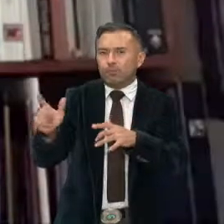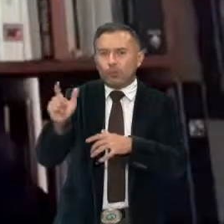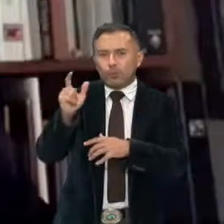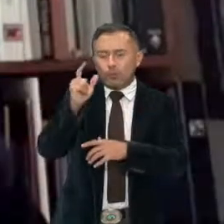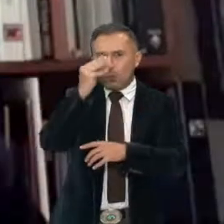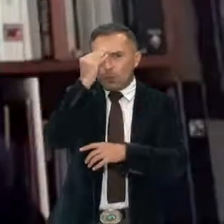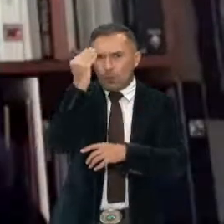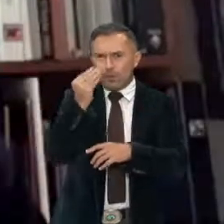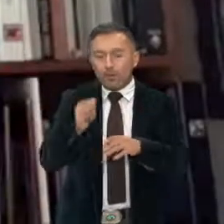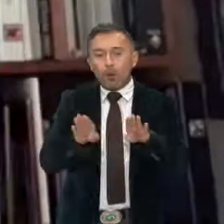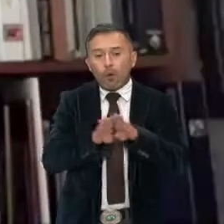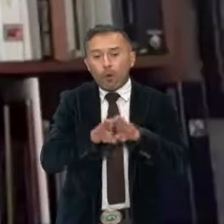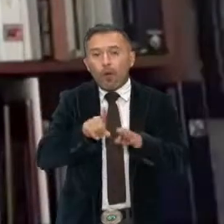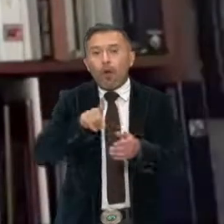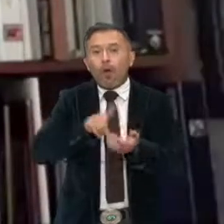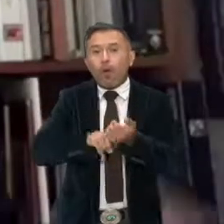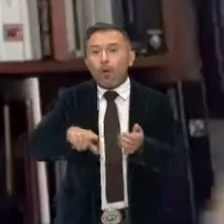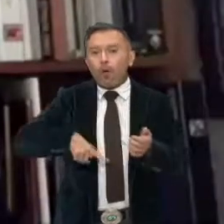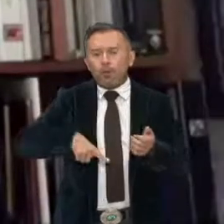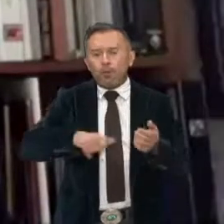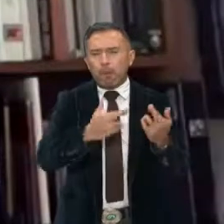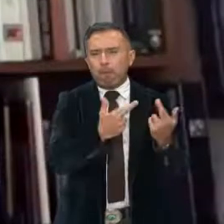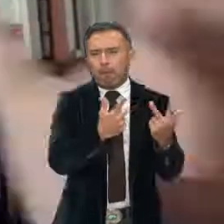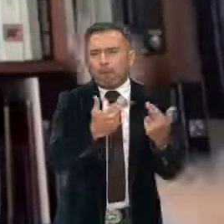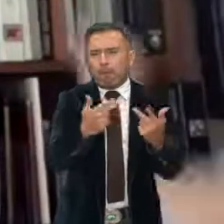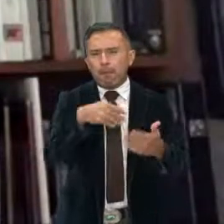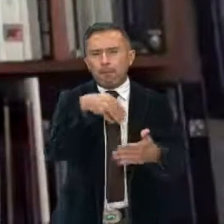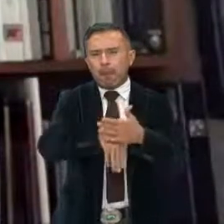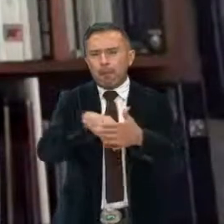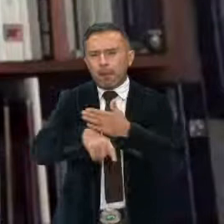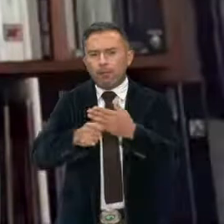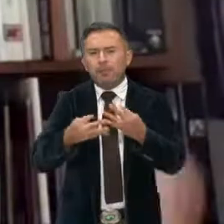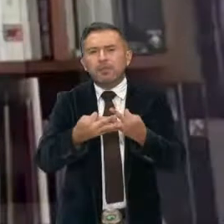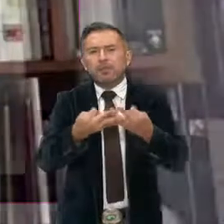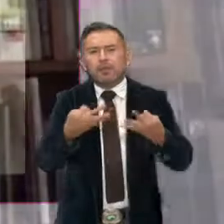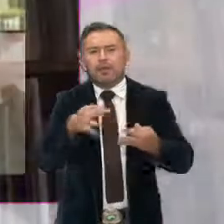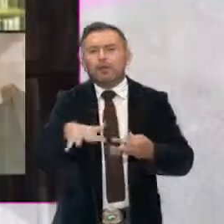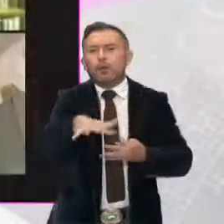lot since this internal